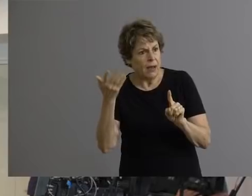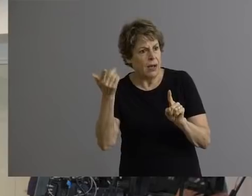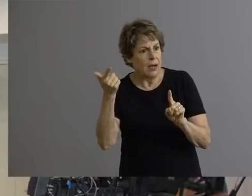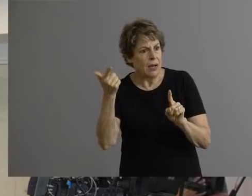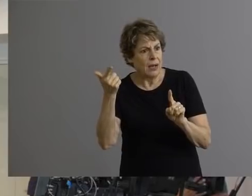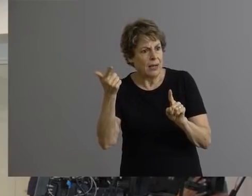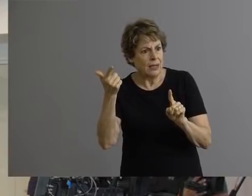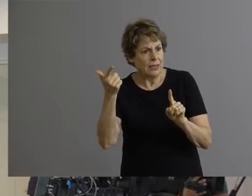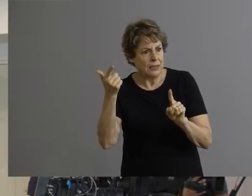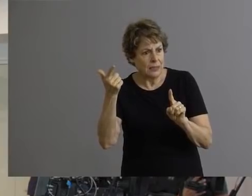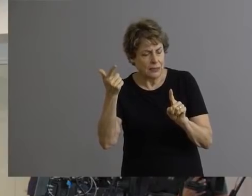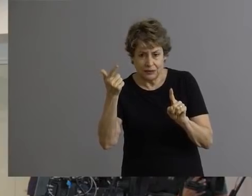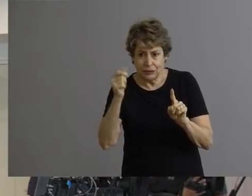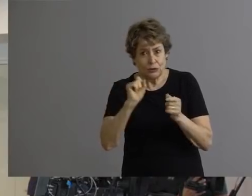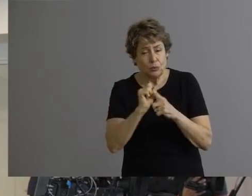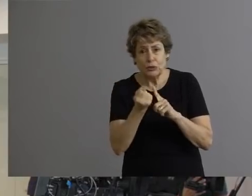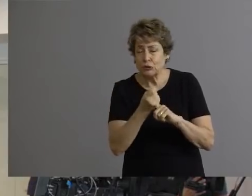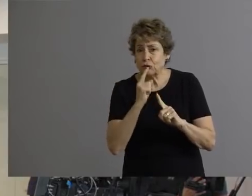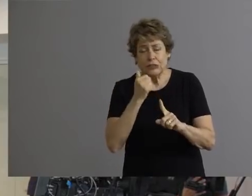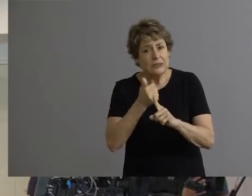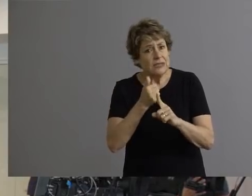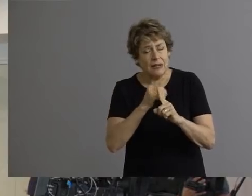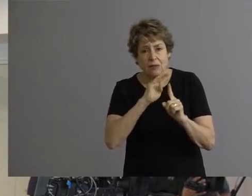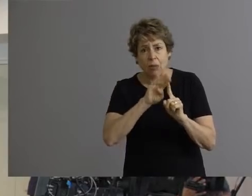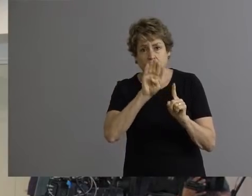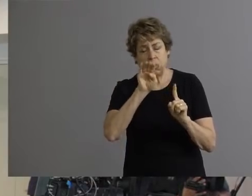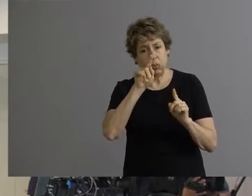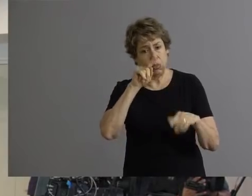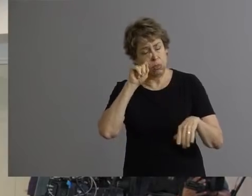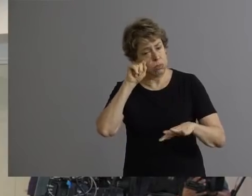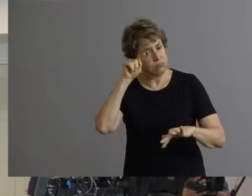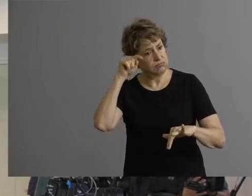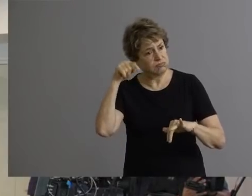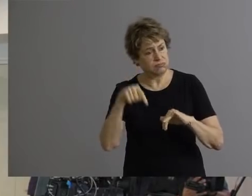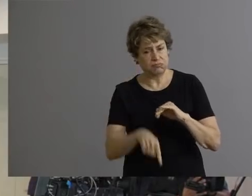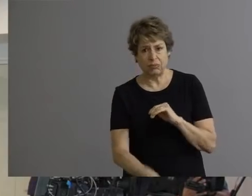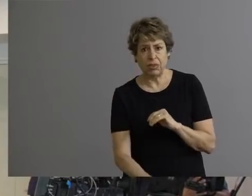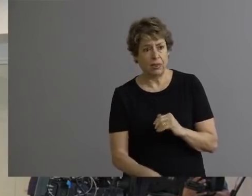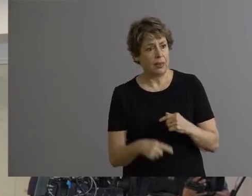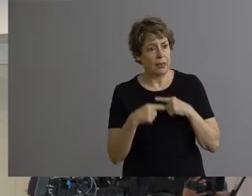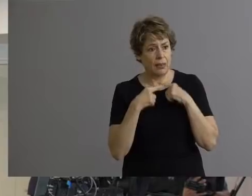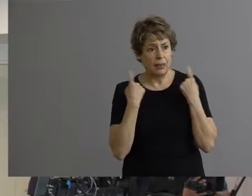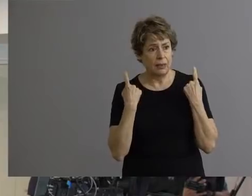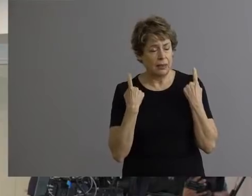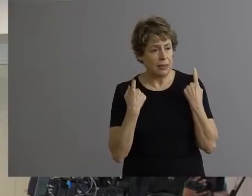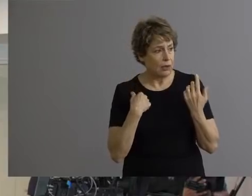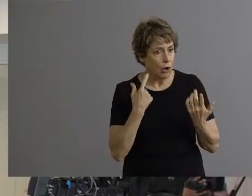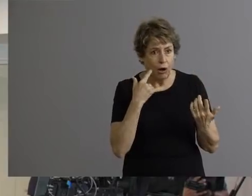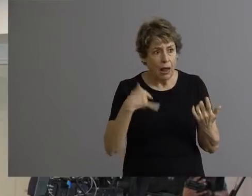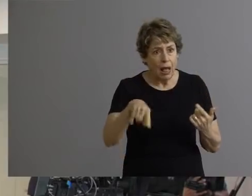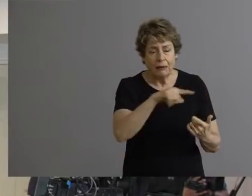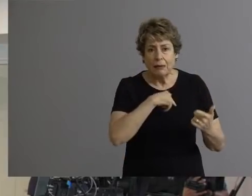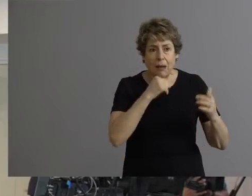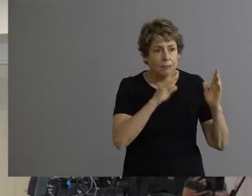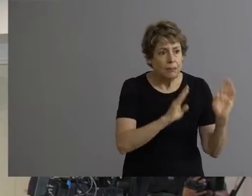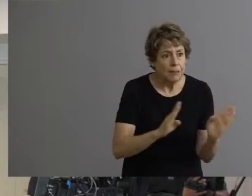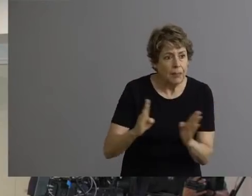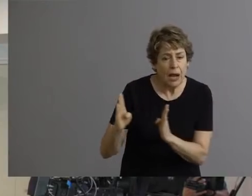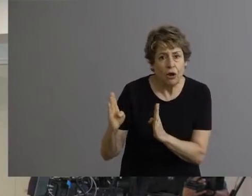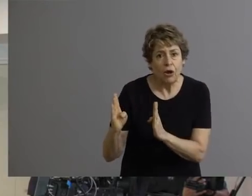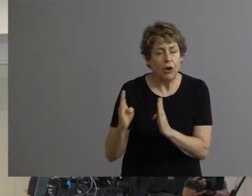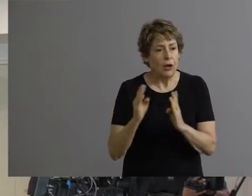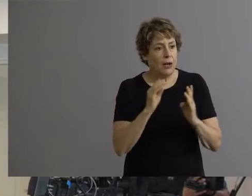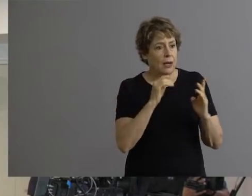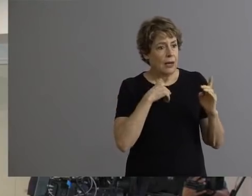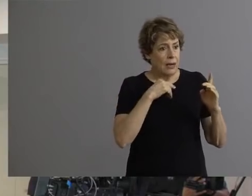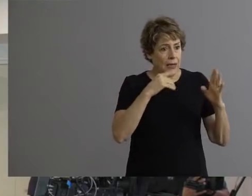has, but also how did we get caught unprepared, given that timeline, for a surge in cases when